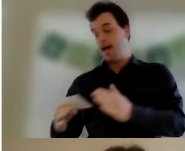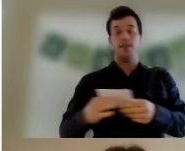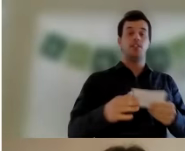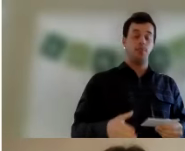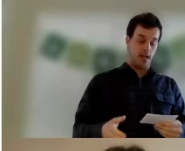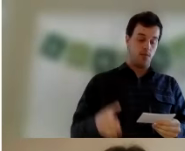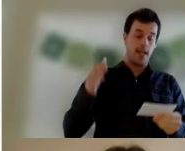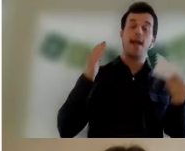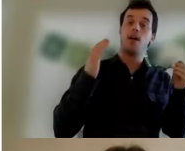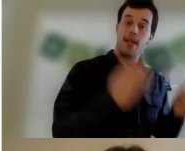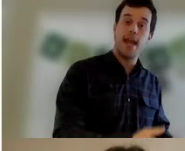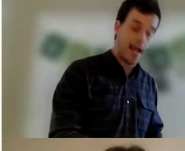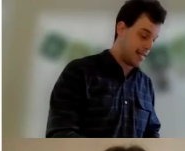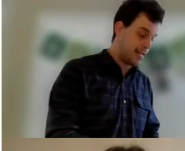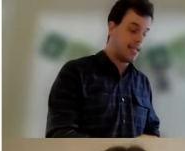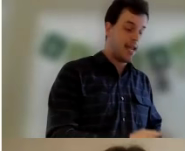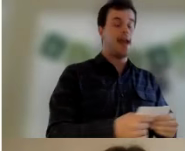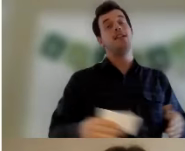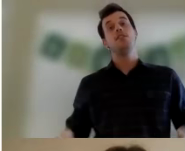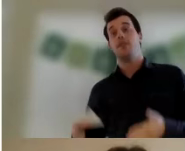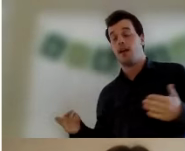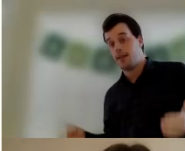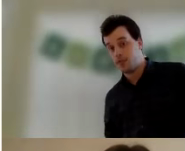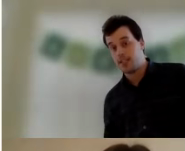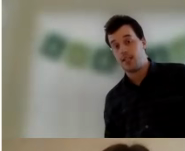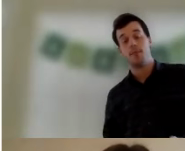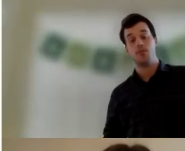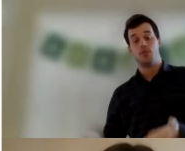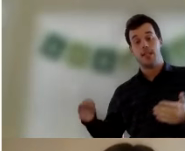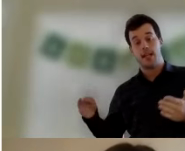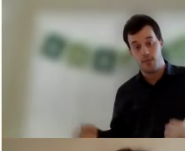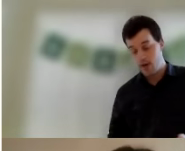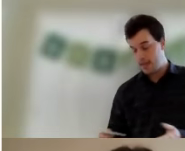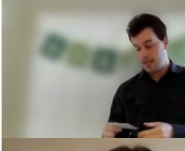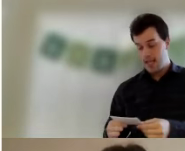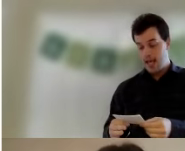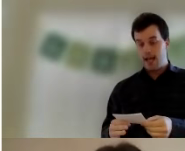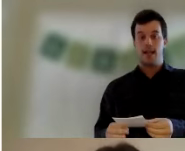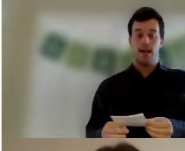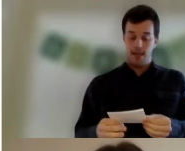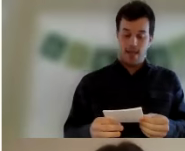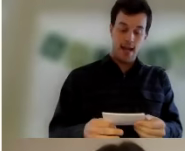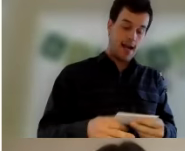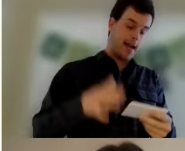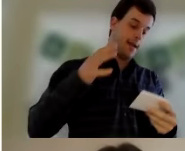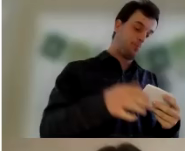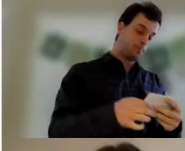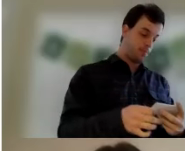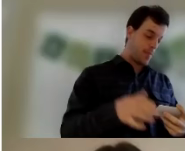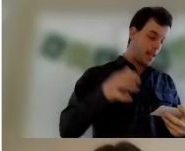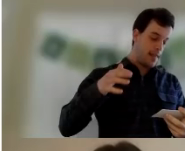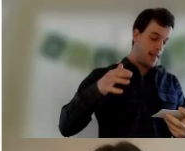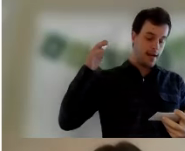education. I have explained what the ARP Act is, and address the obstacles that come with it. And then